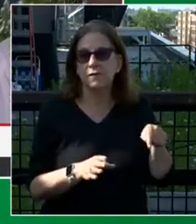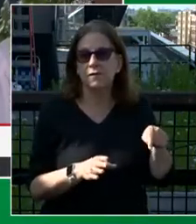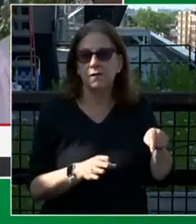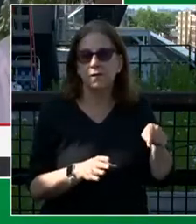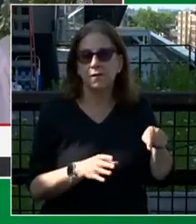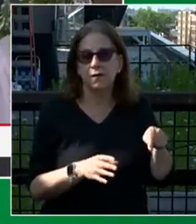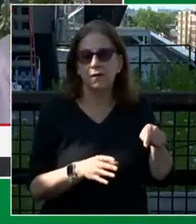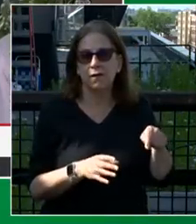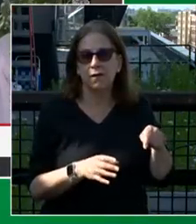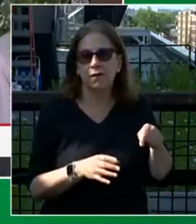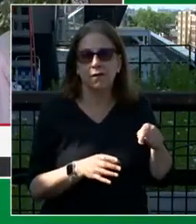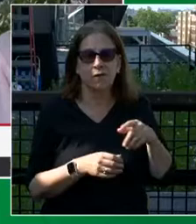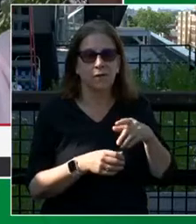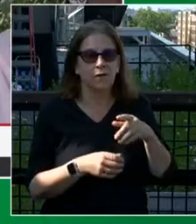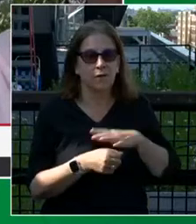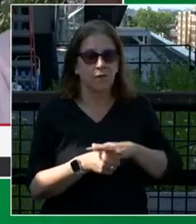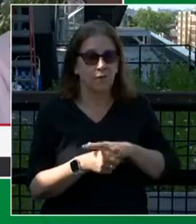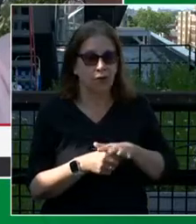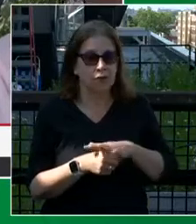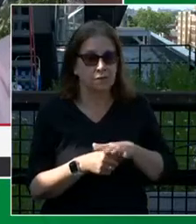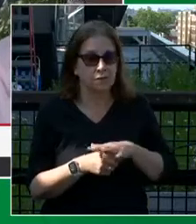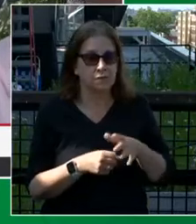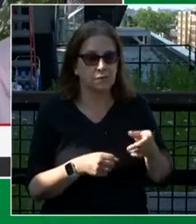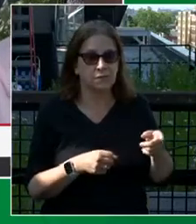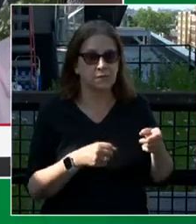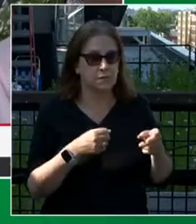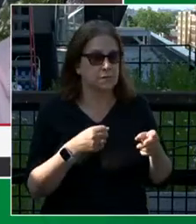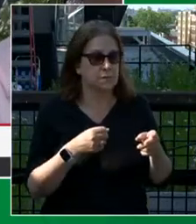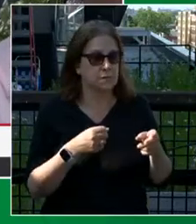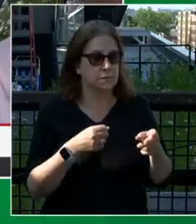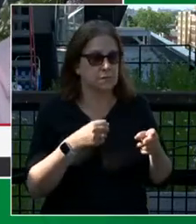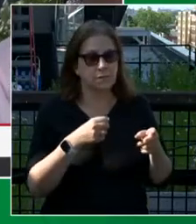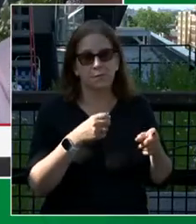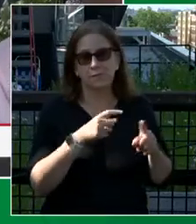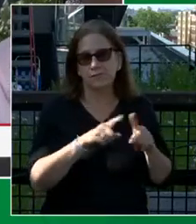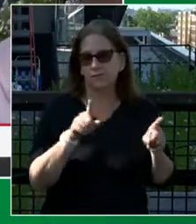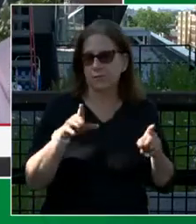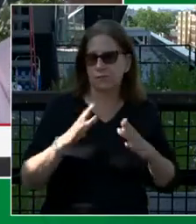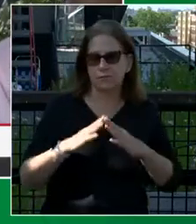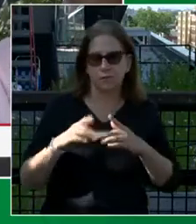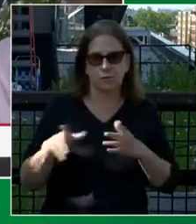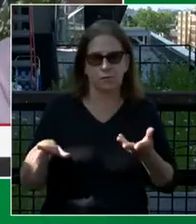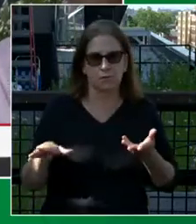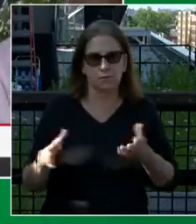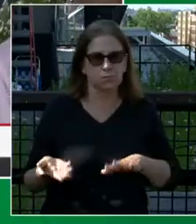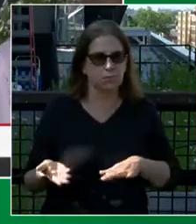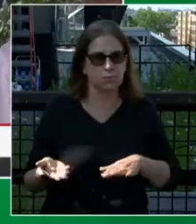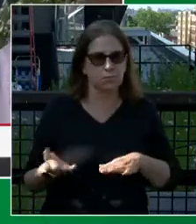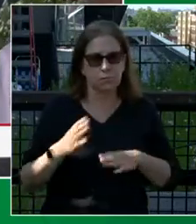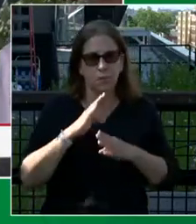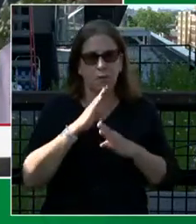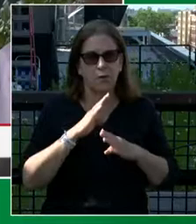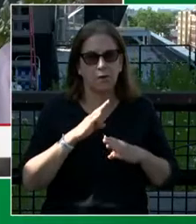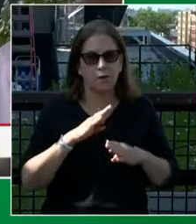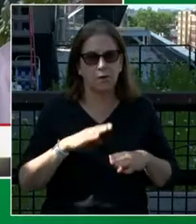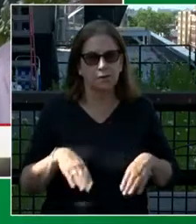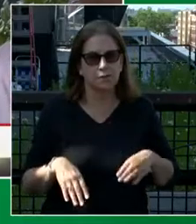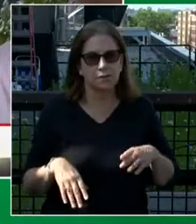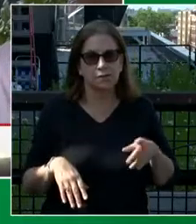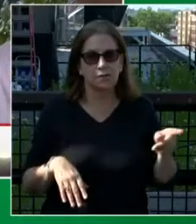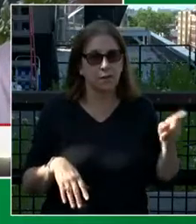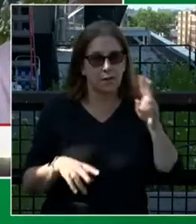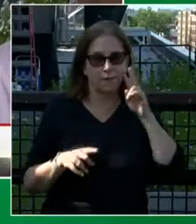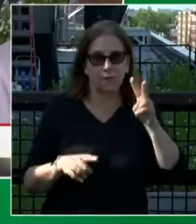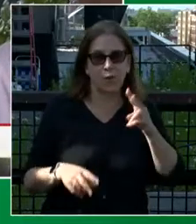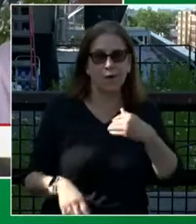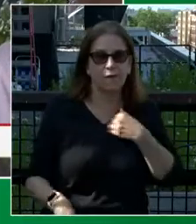I think it's a little bit of all of the above, right? Like I mentioned, really excited to have lunch at Shook, which is right next to our office. And, many of us are